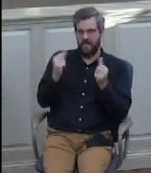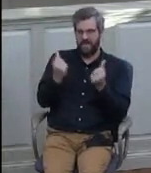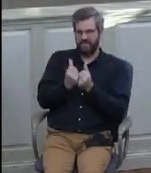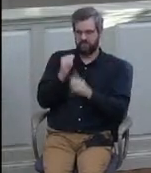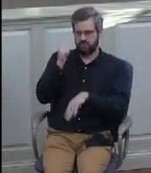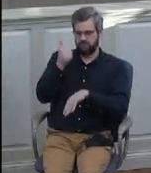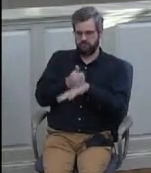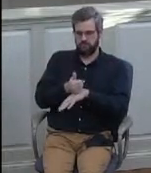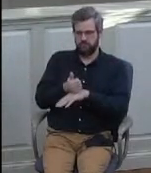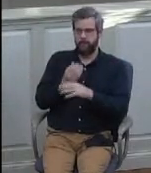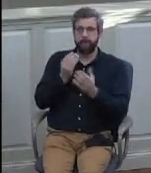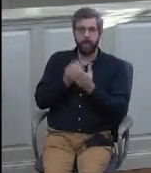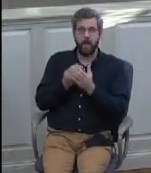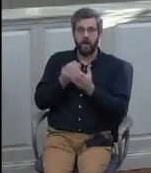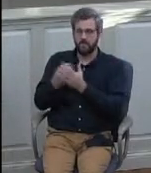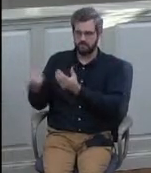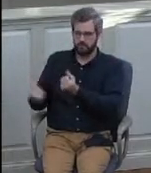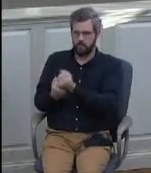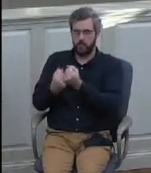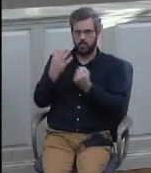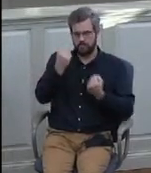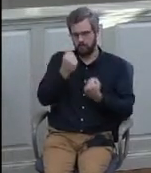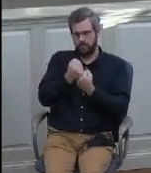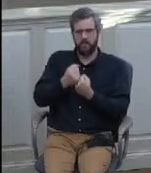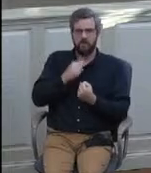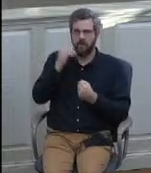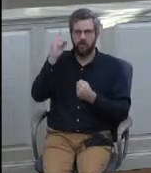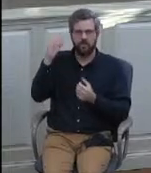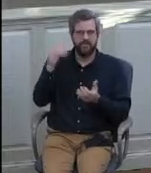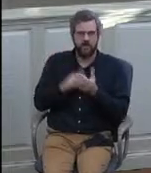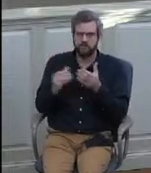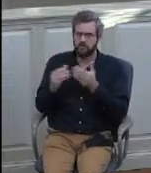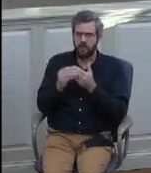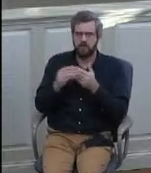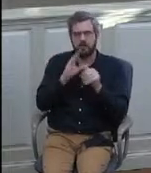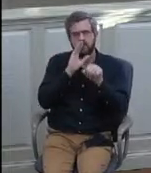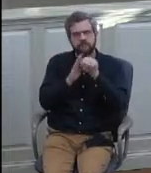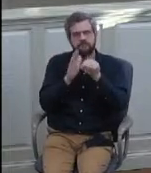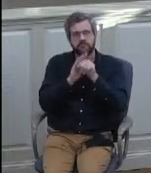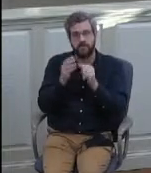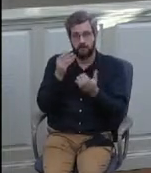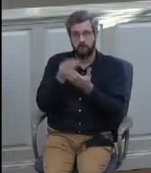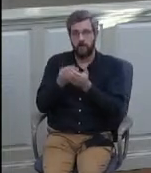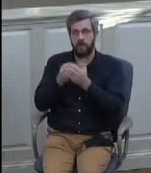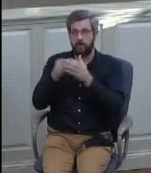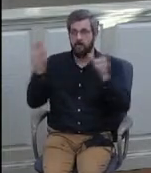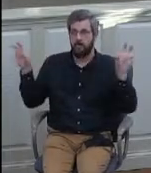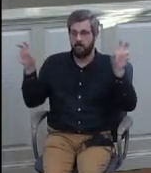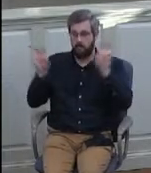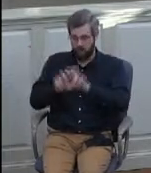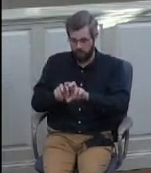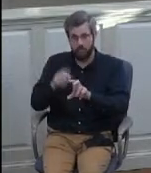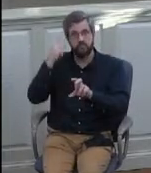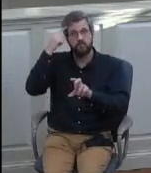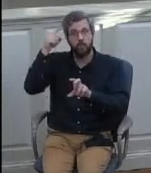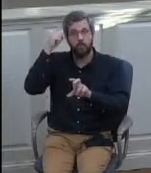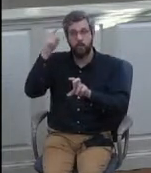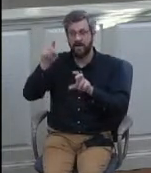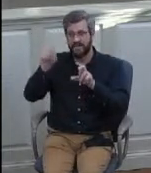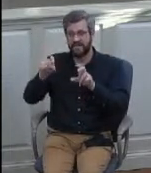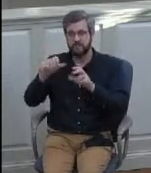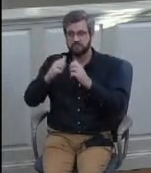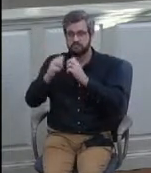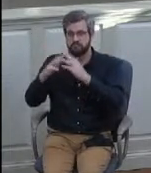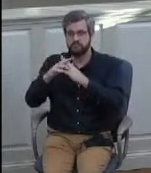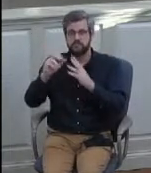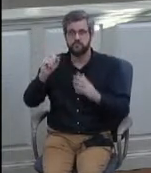financially, and we're not talking hundreds of thousands, just very minimal amounts of money, that if a shelter needs to open, that